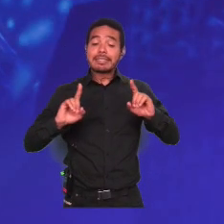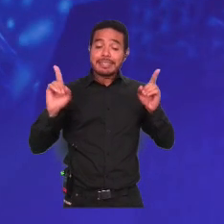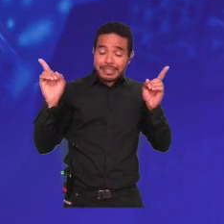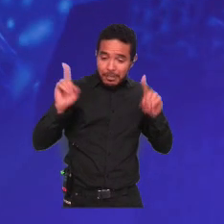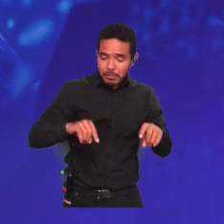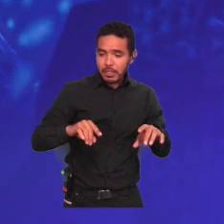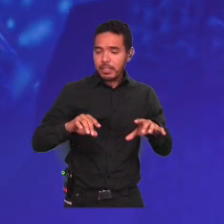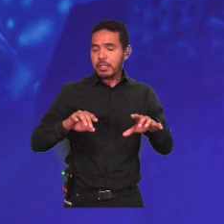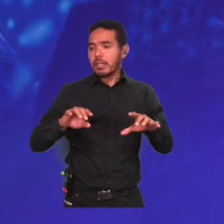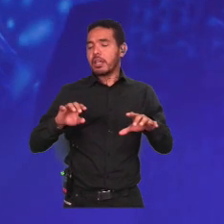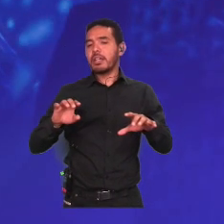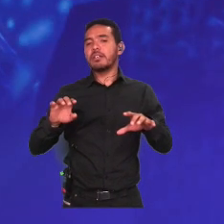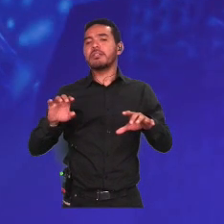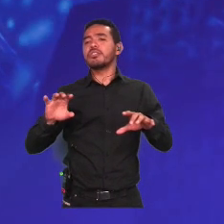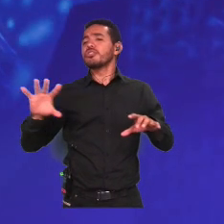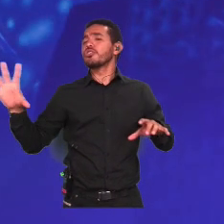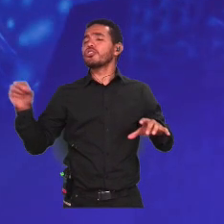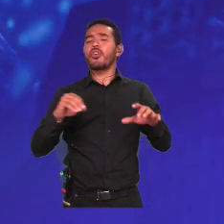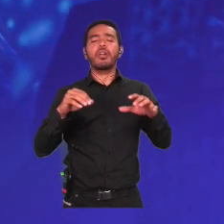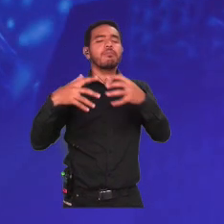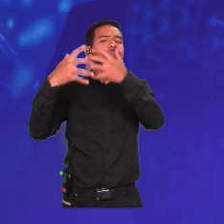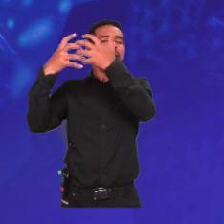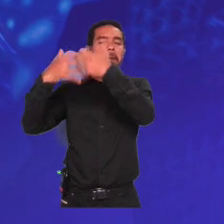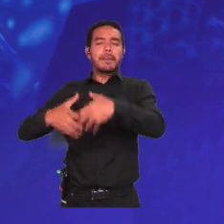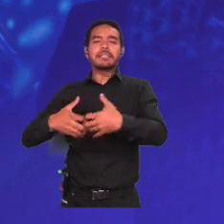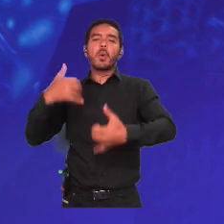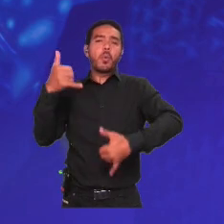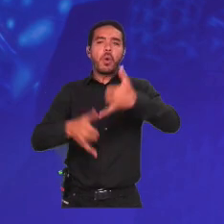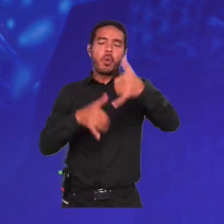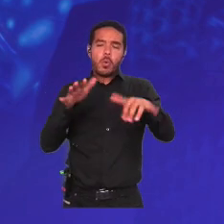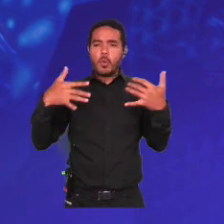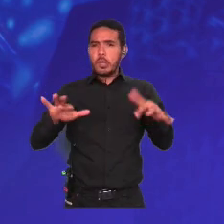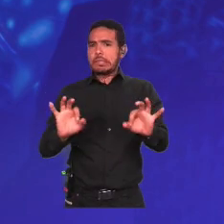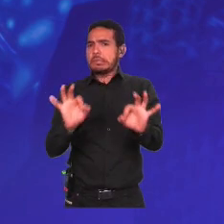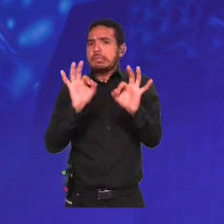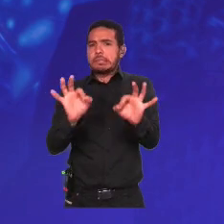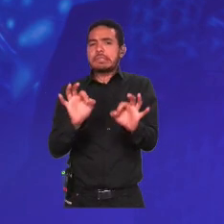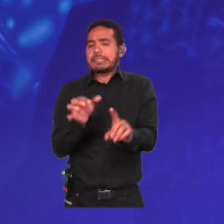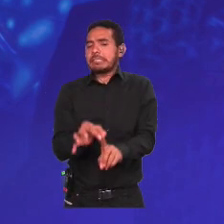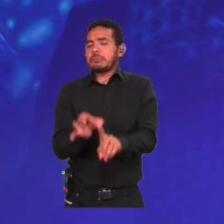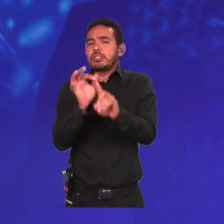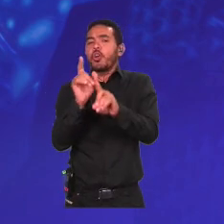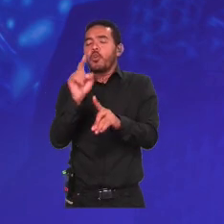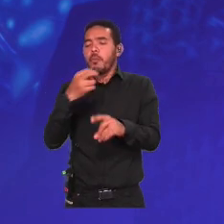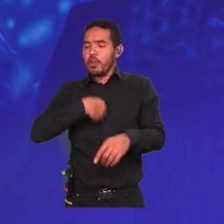think we're a great industry to work with because we're so open to sharing